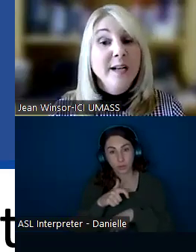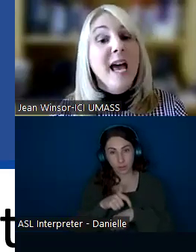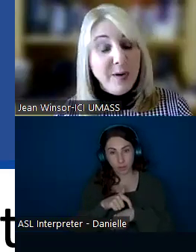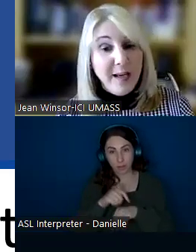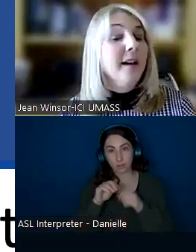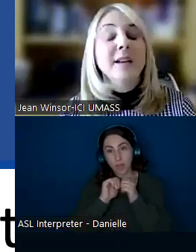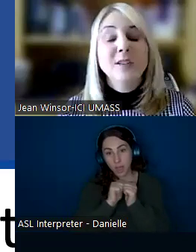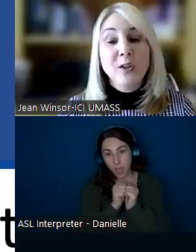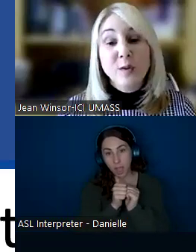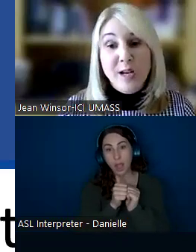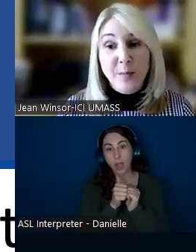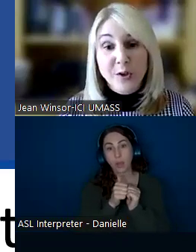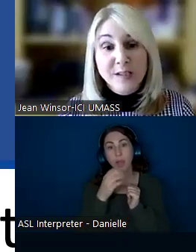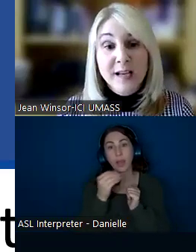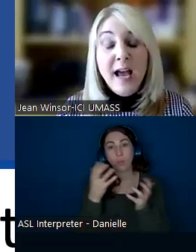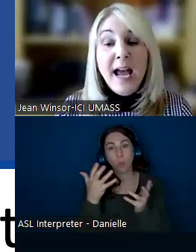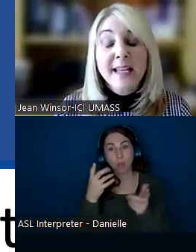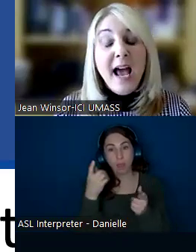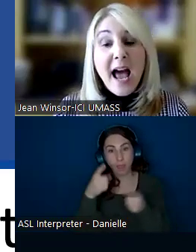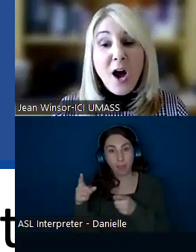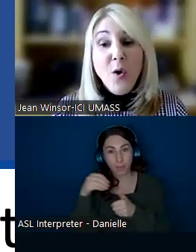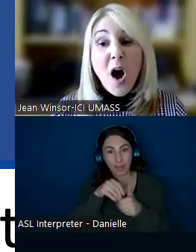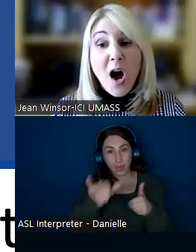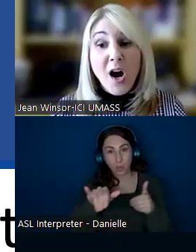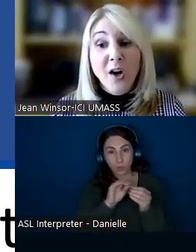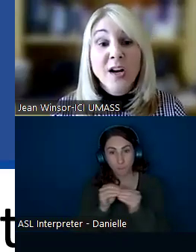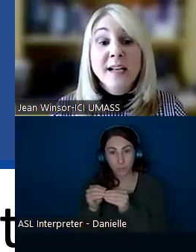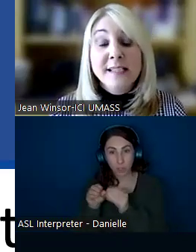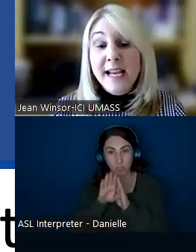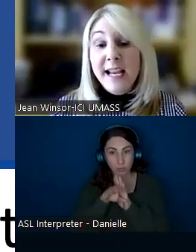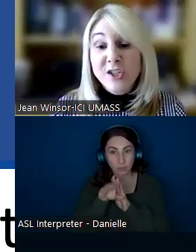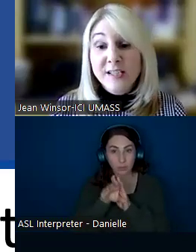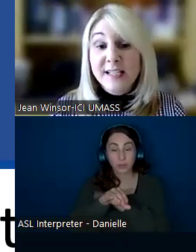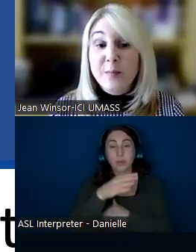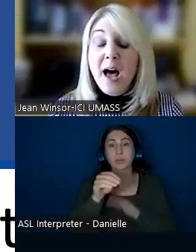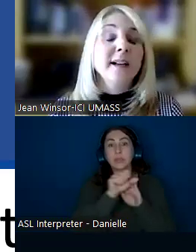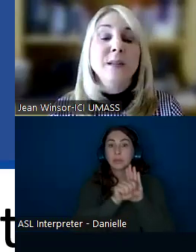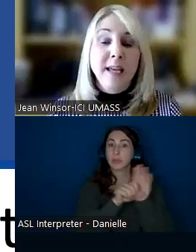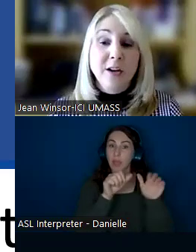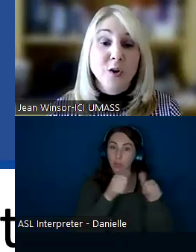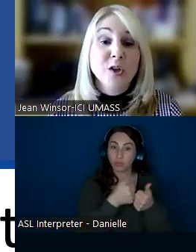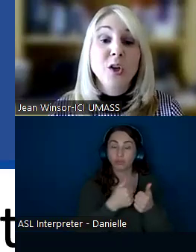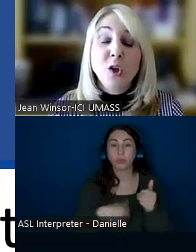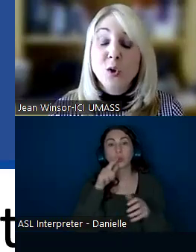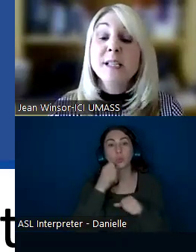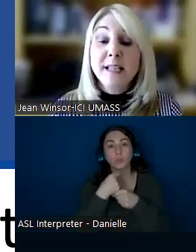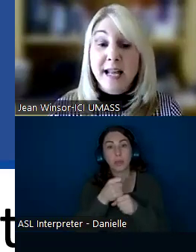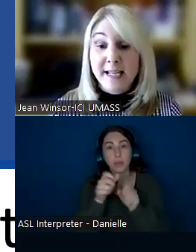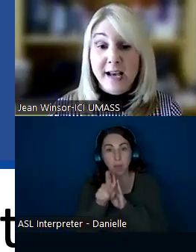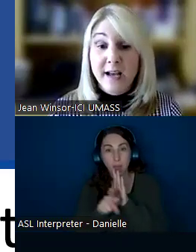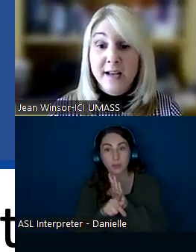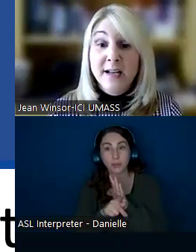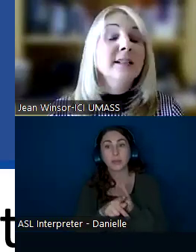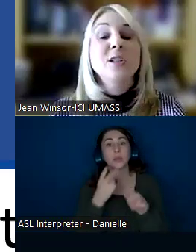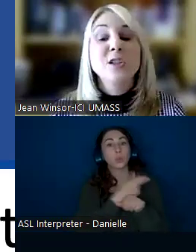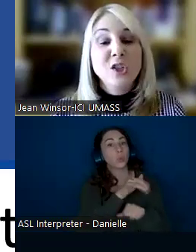what is happening to those numbers, and then how are state agencies and policymakers using that